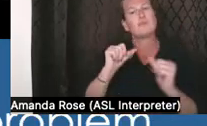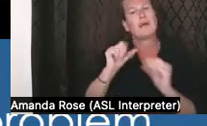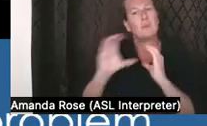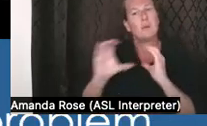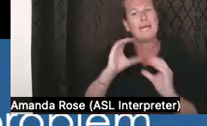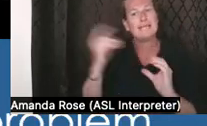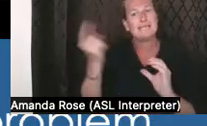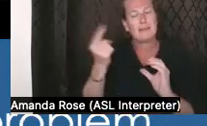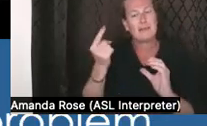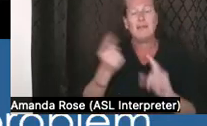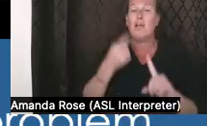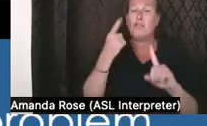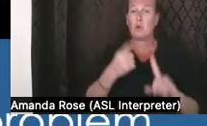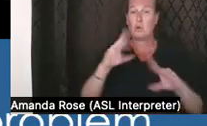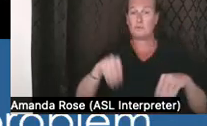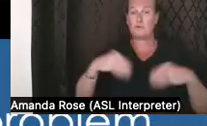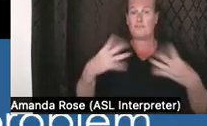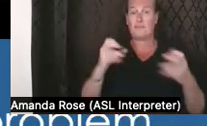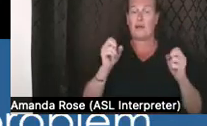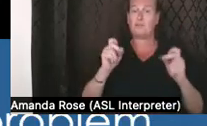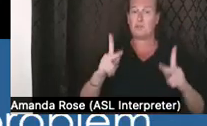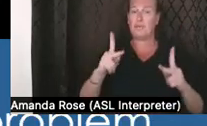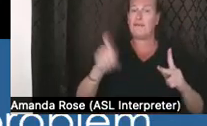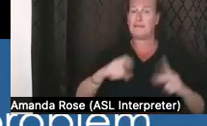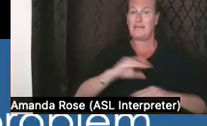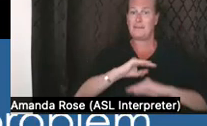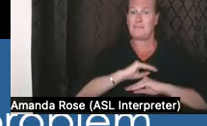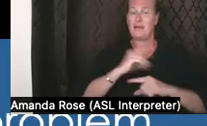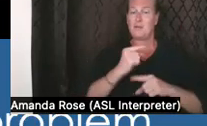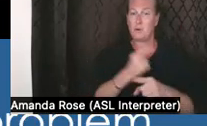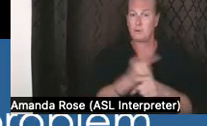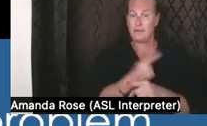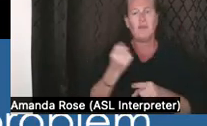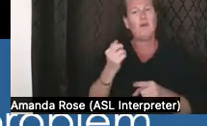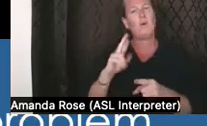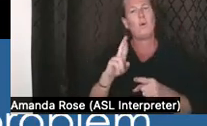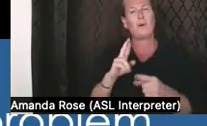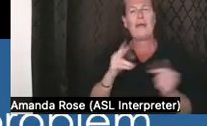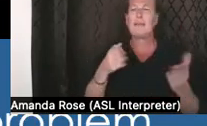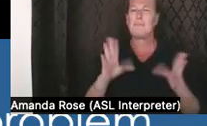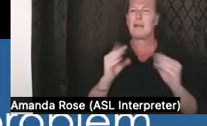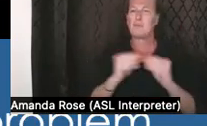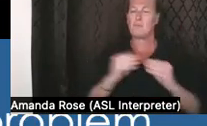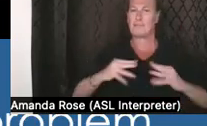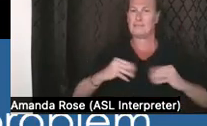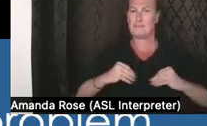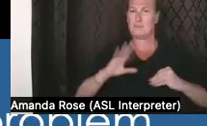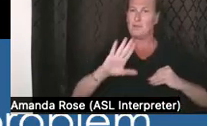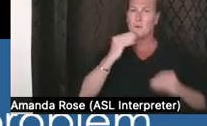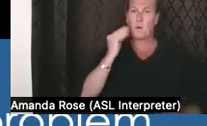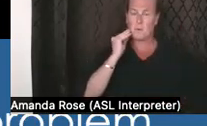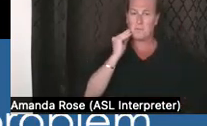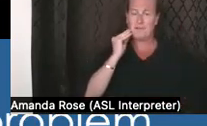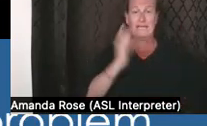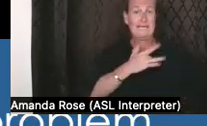them the opportunity to get that need met appropriately or in a more manner that is acceptable in your home. So this is typically a